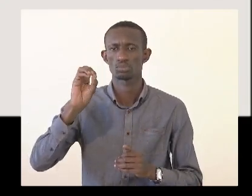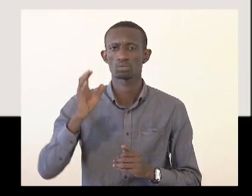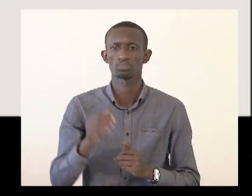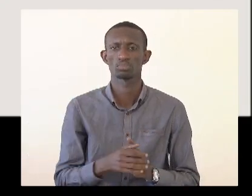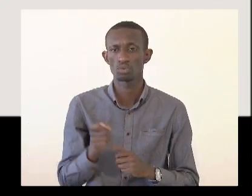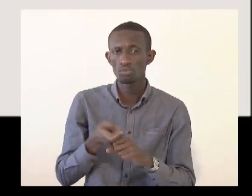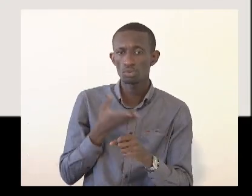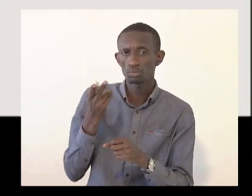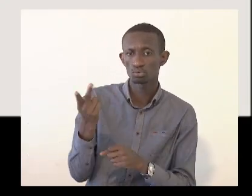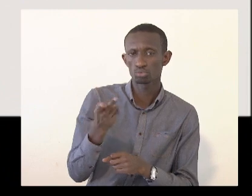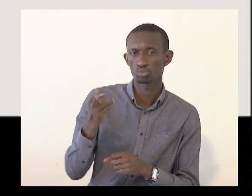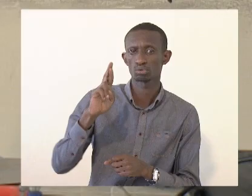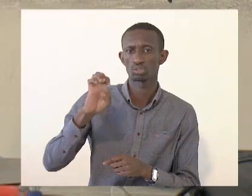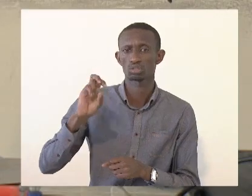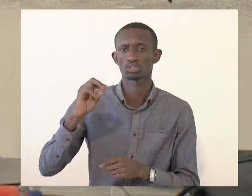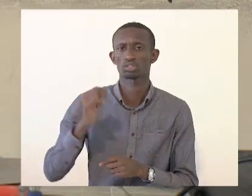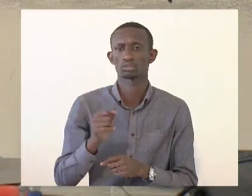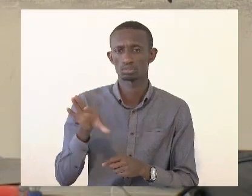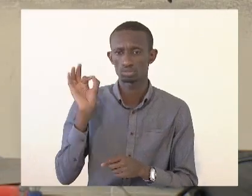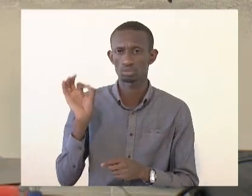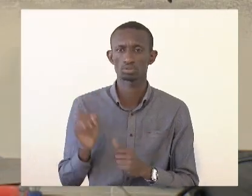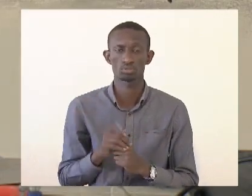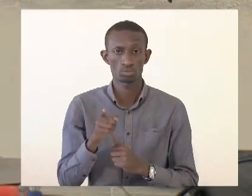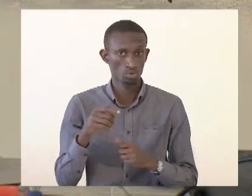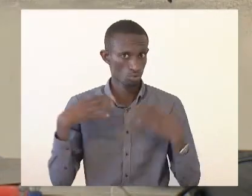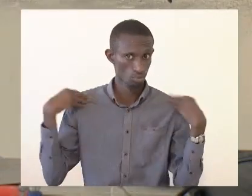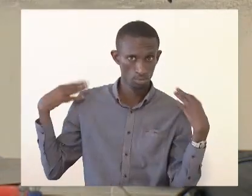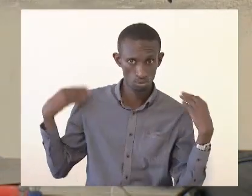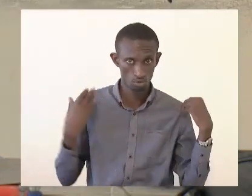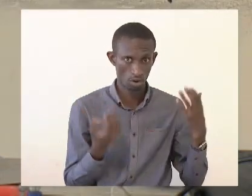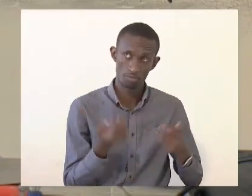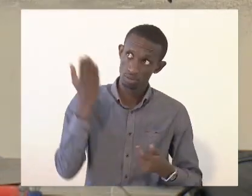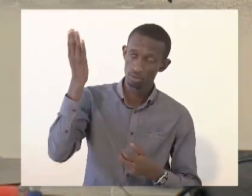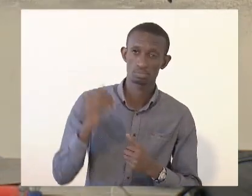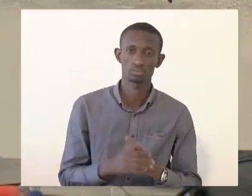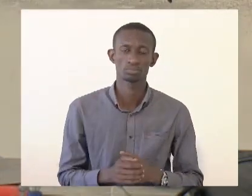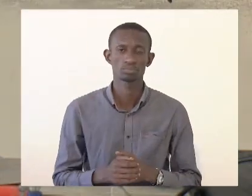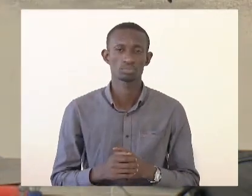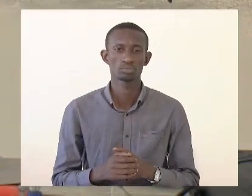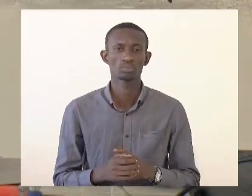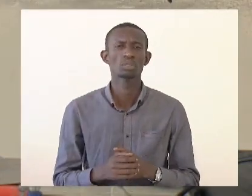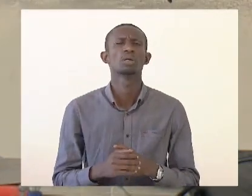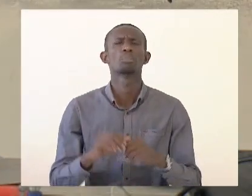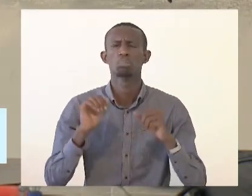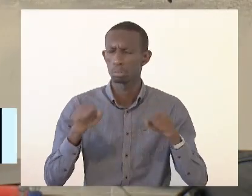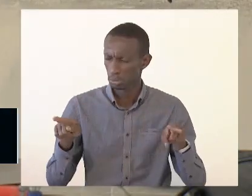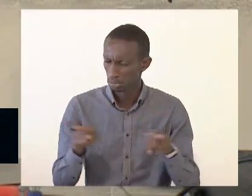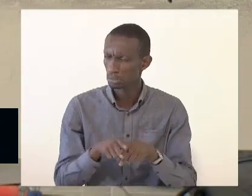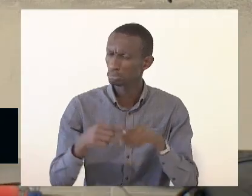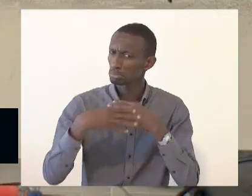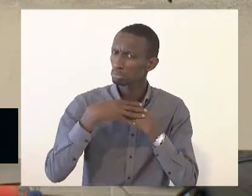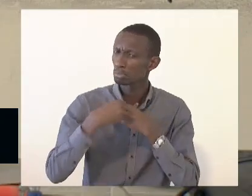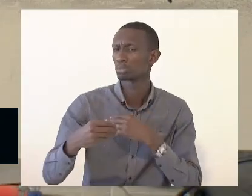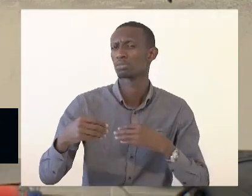Here, what I can remind you is that the exercise we have here is exactly a copy of the homework I